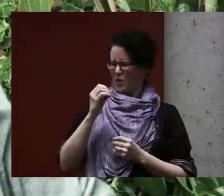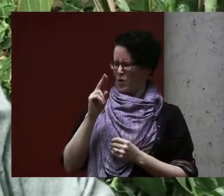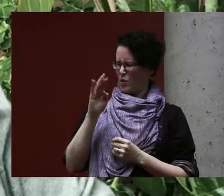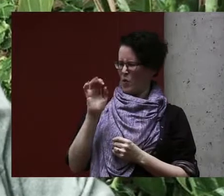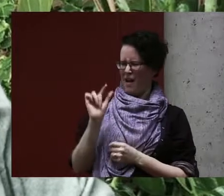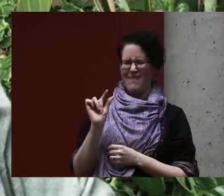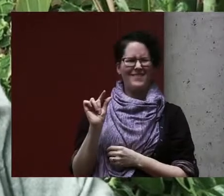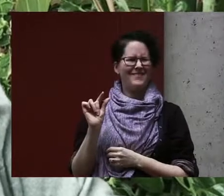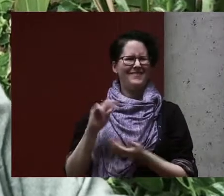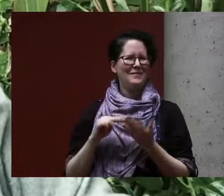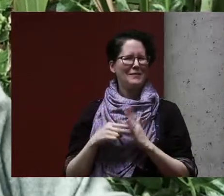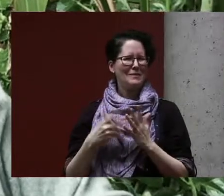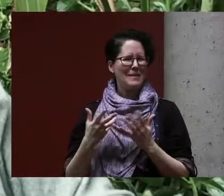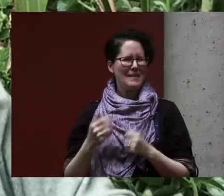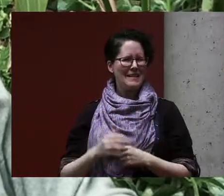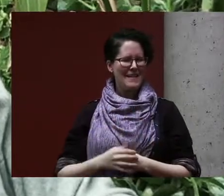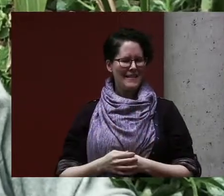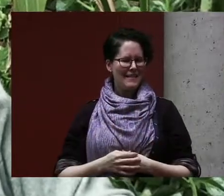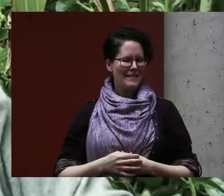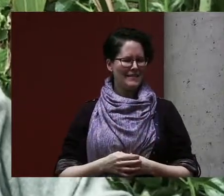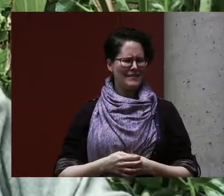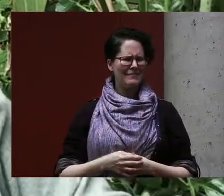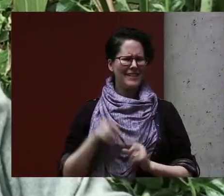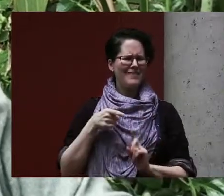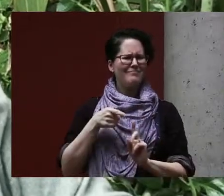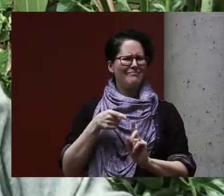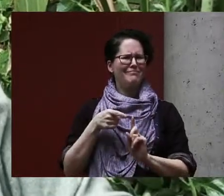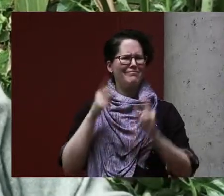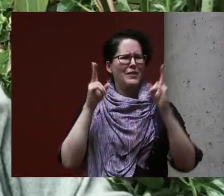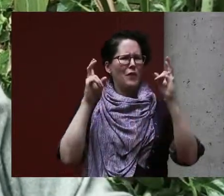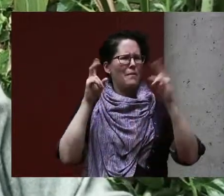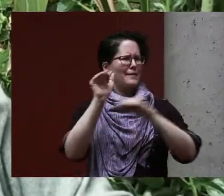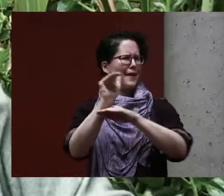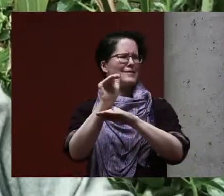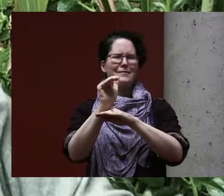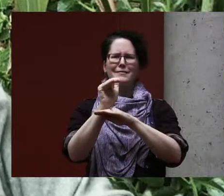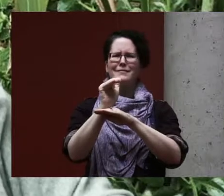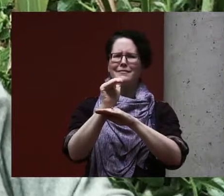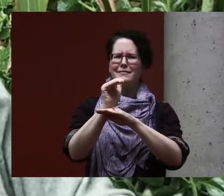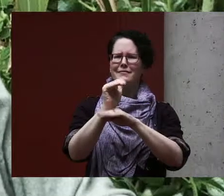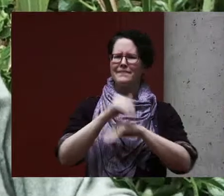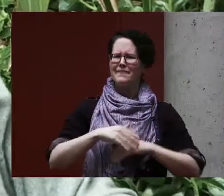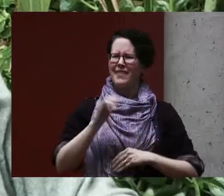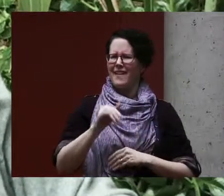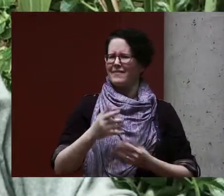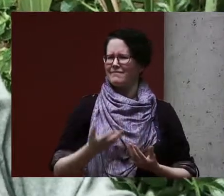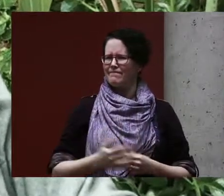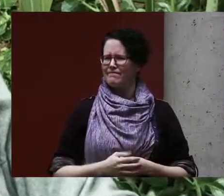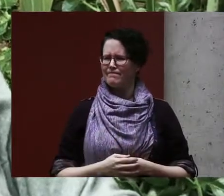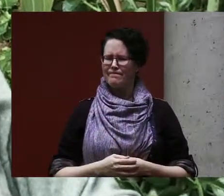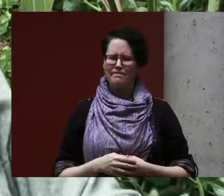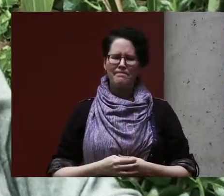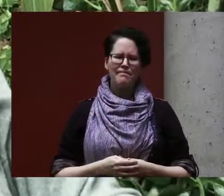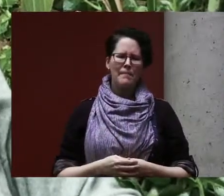Gulag because that's really what we're talking about here today. The place